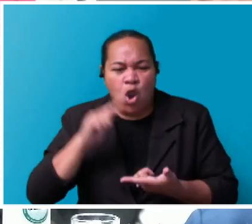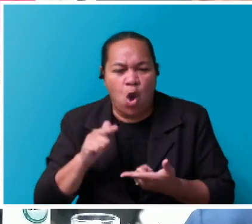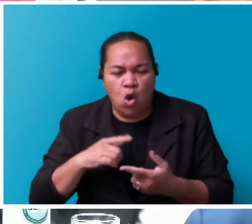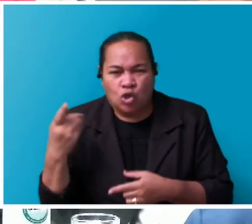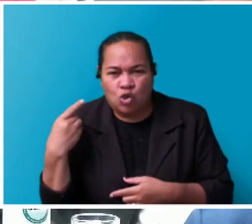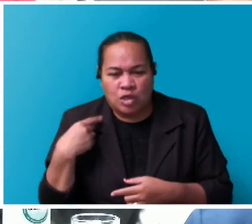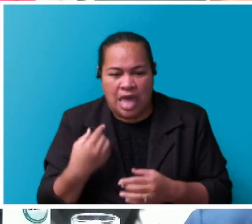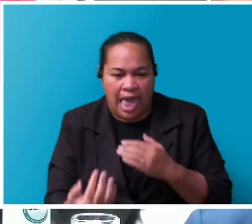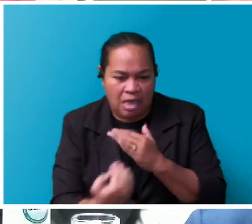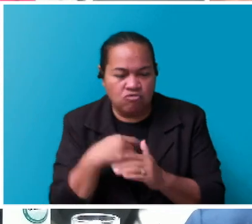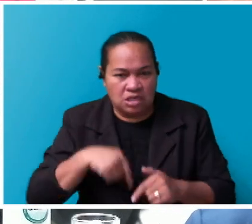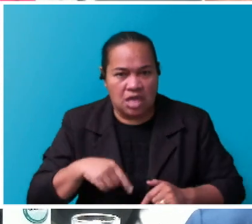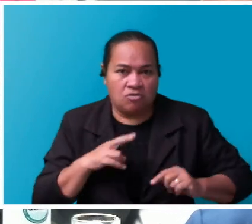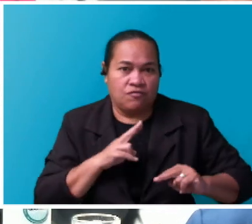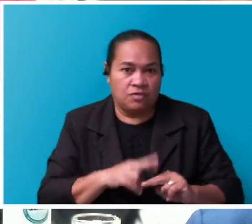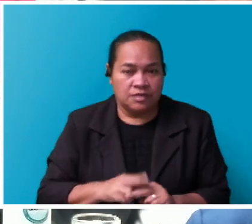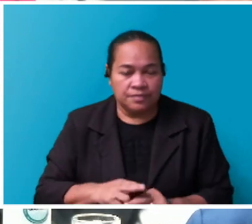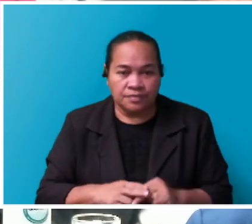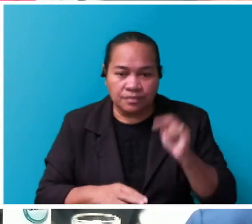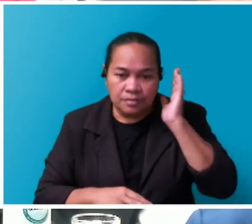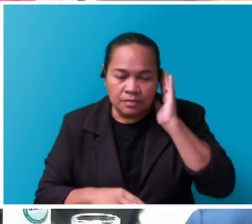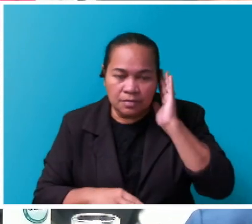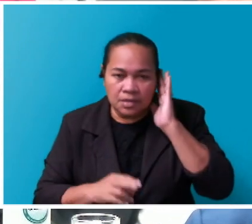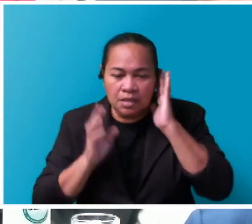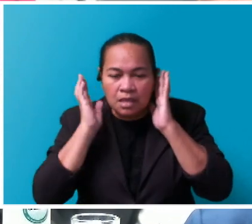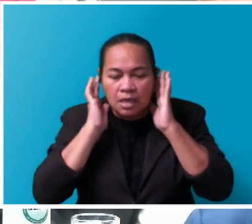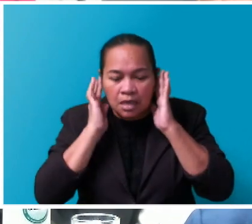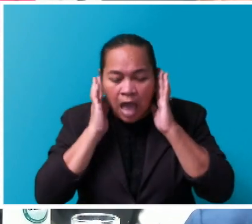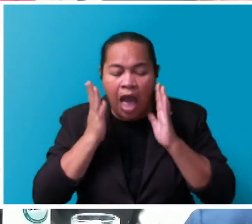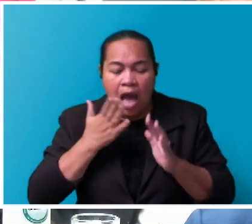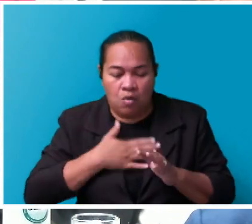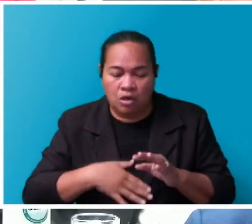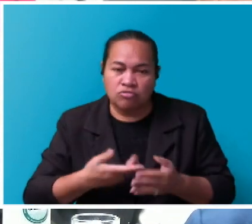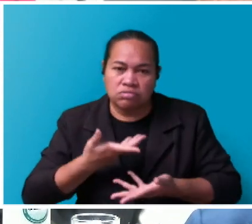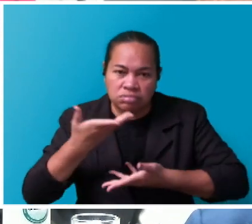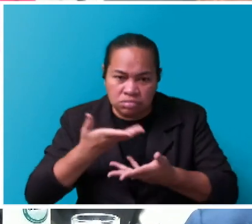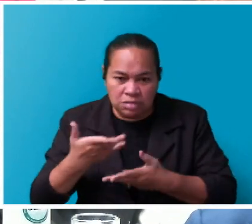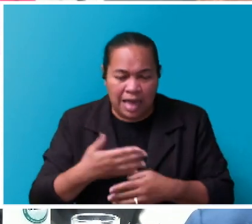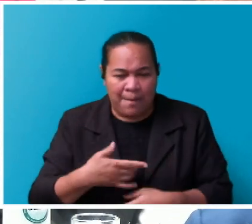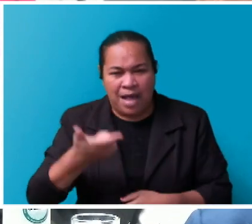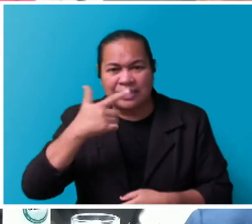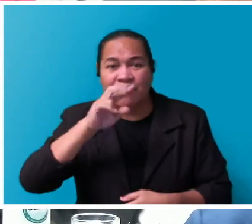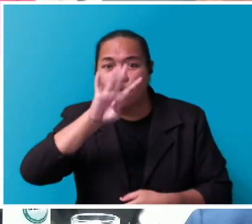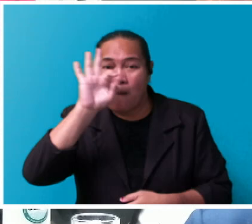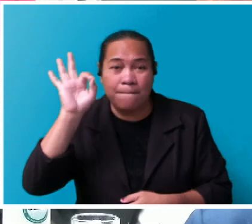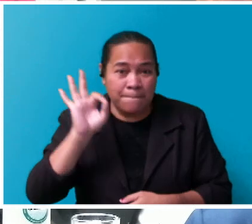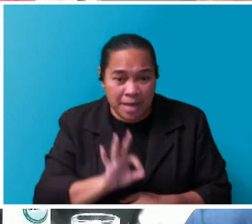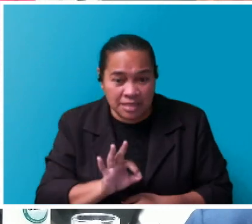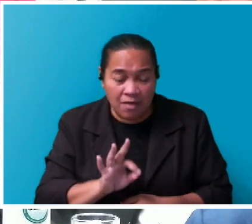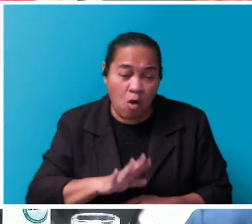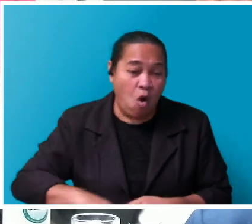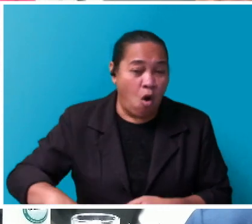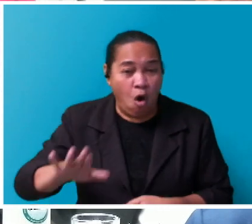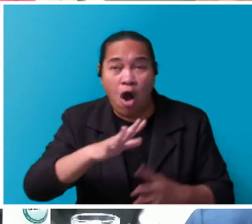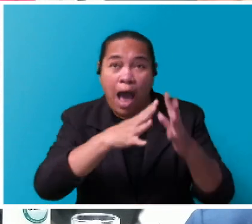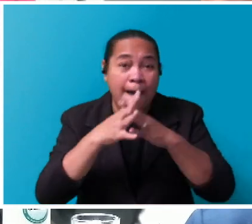into the Fijian market. I would like also to highlight that approximately 72% of all US